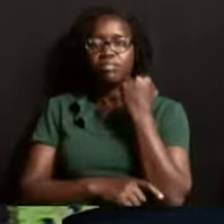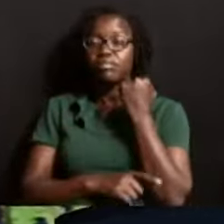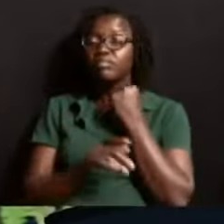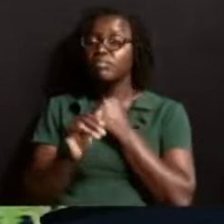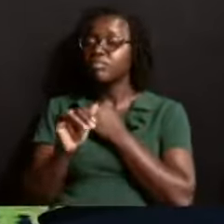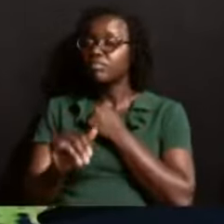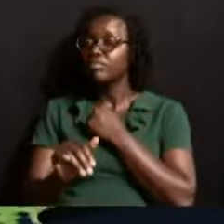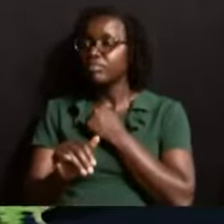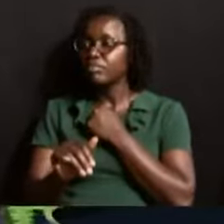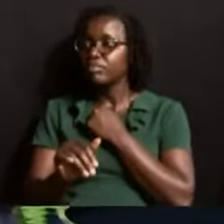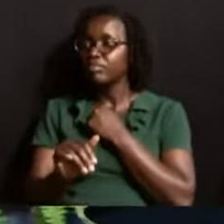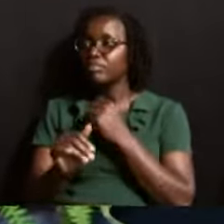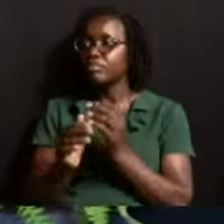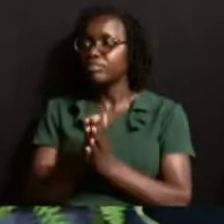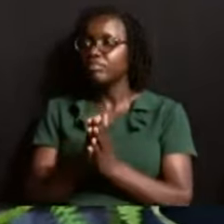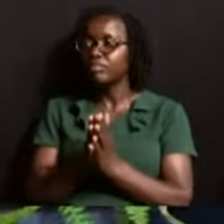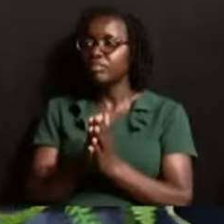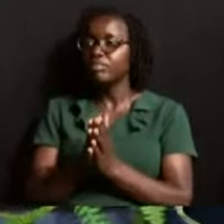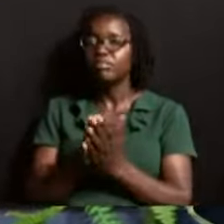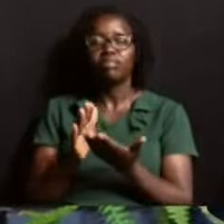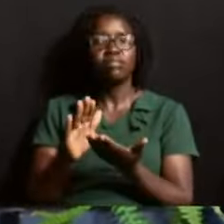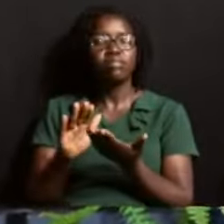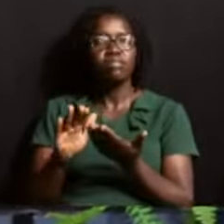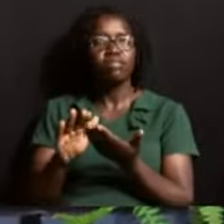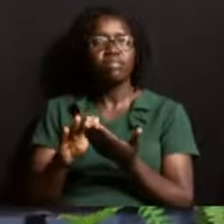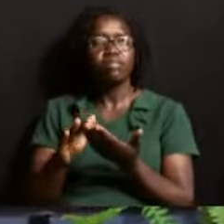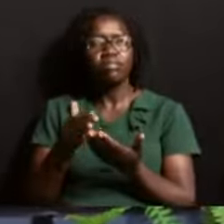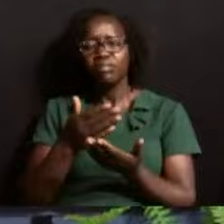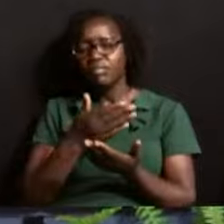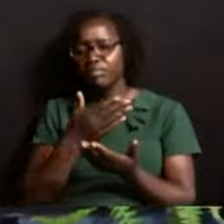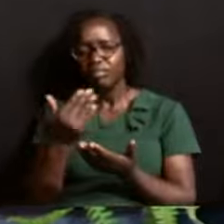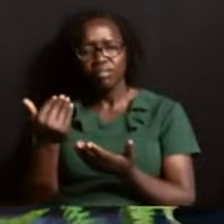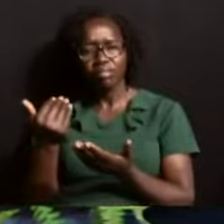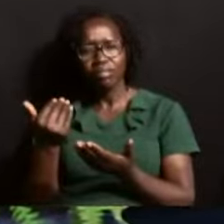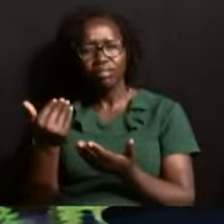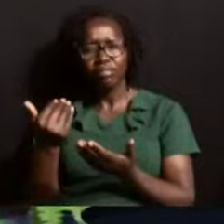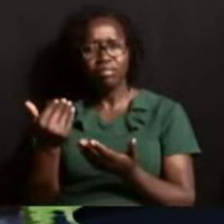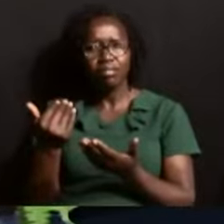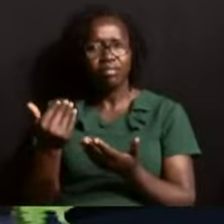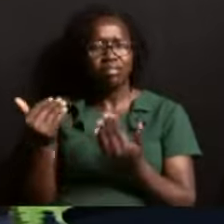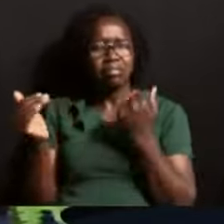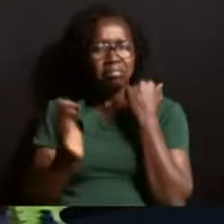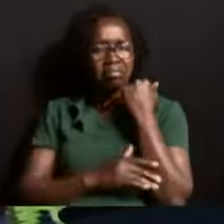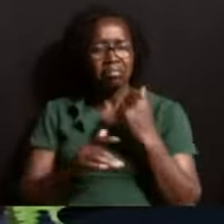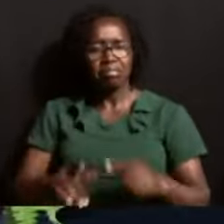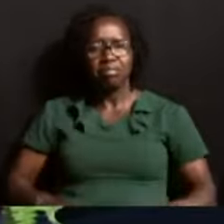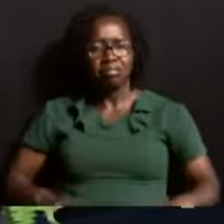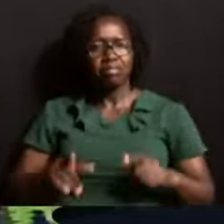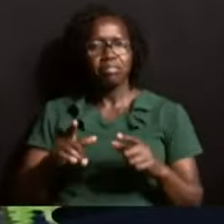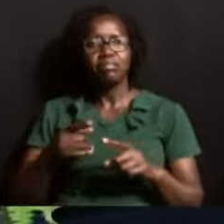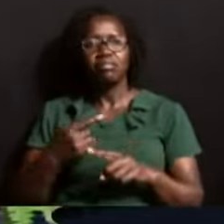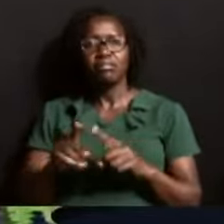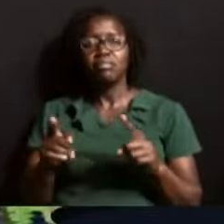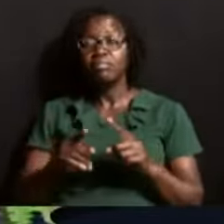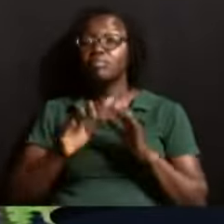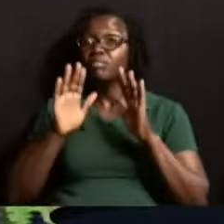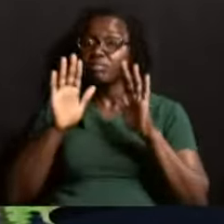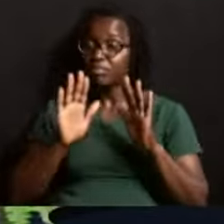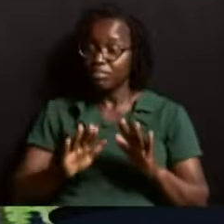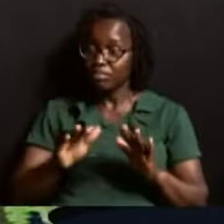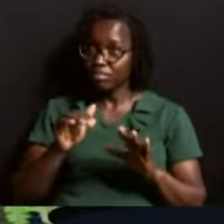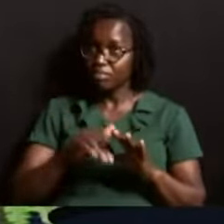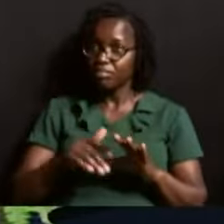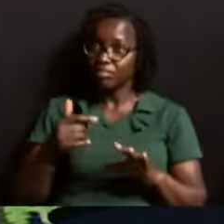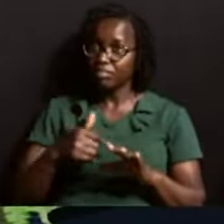we interpret it to be bad life. It might be bad life, but necessary in